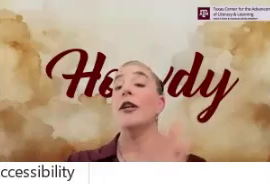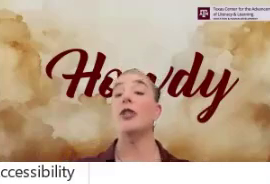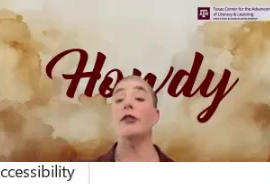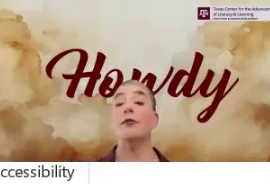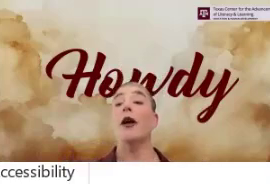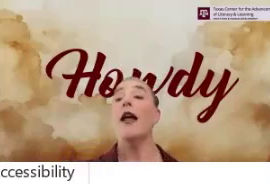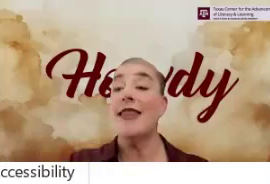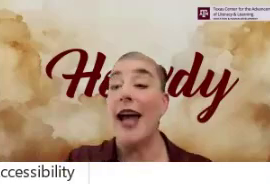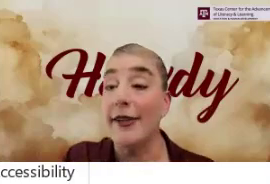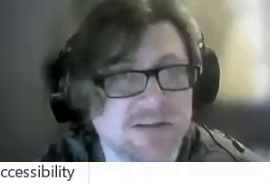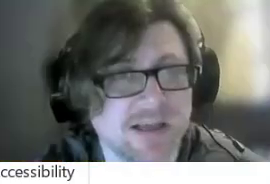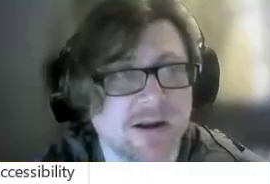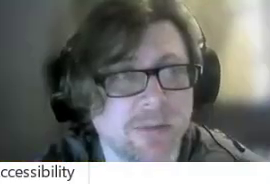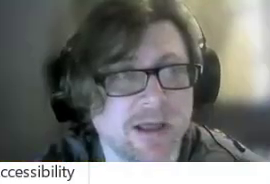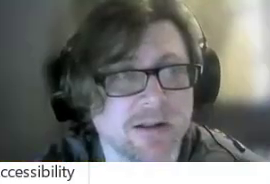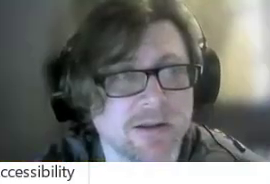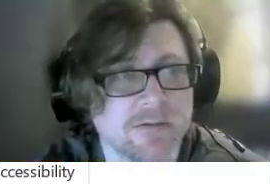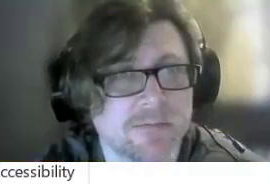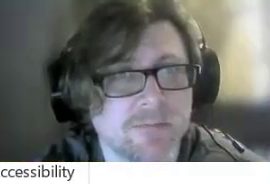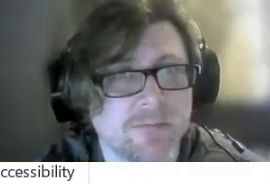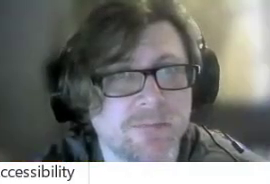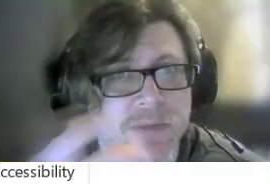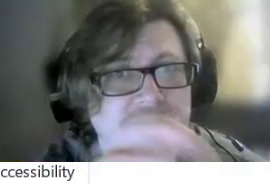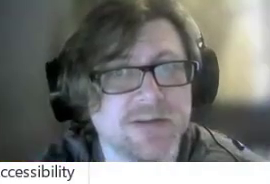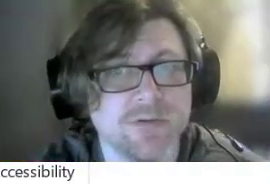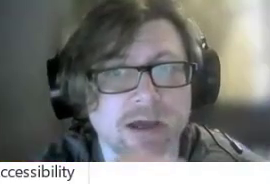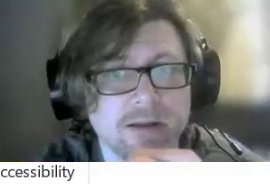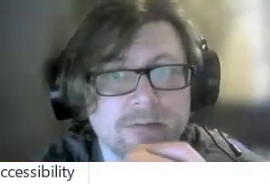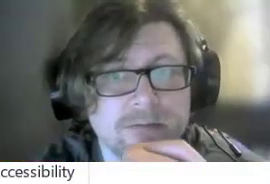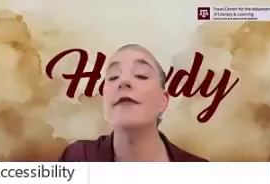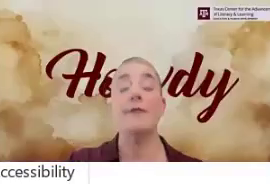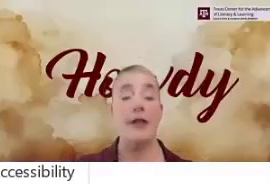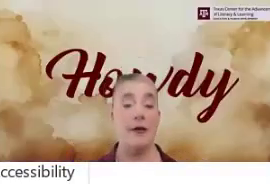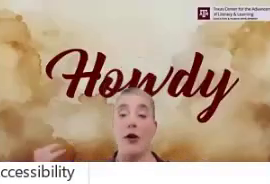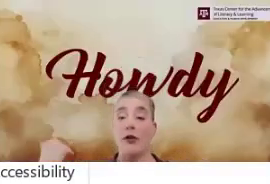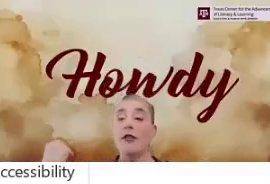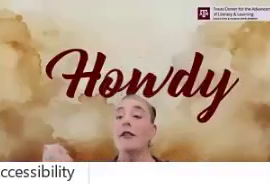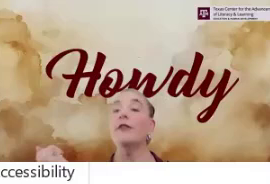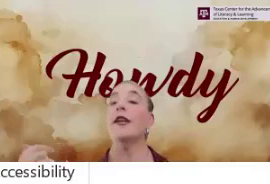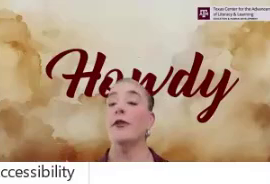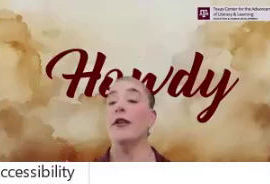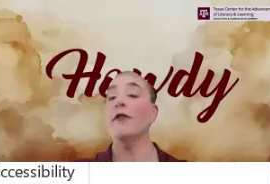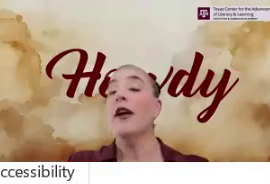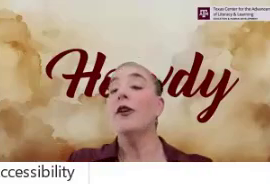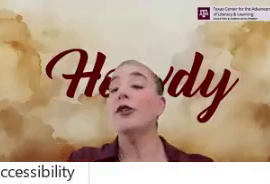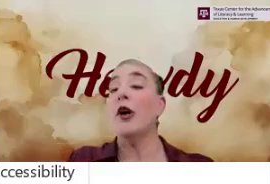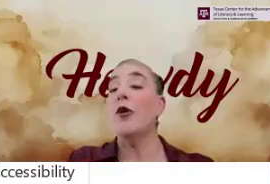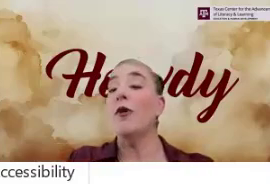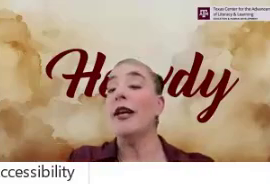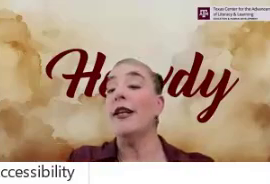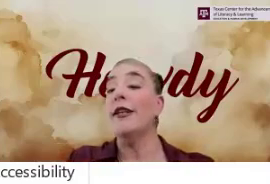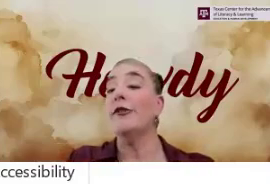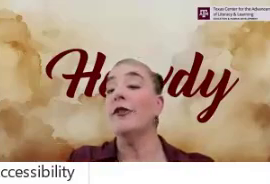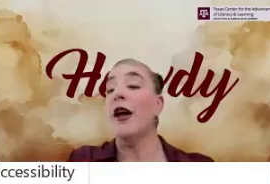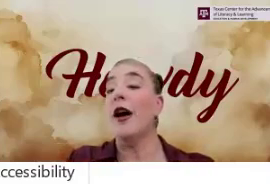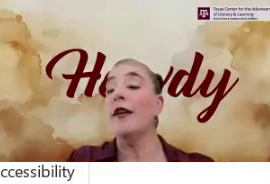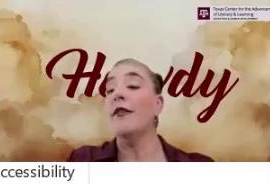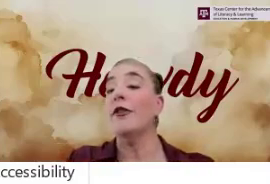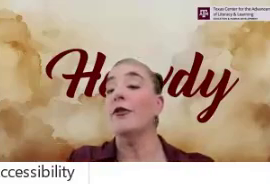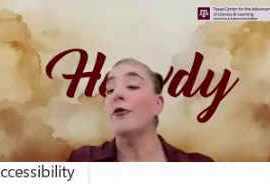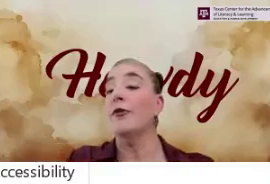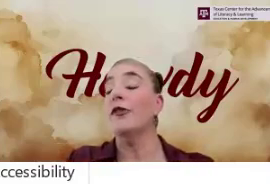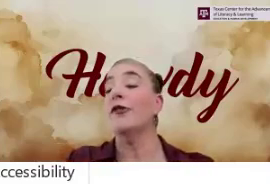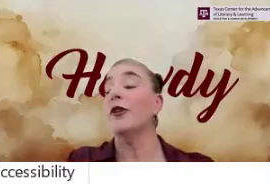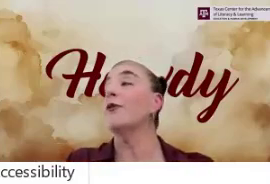it. Oh, it just, Yeah, it does that automatically. did. Okay, did do that's that. what it did. It marked it as decorative. So it is